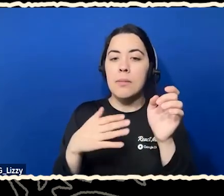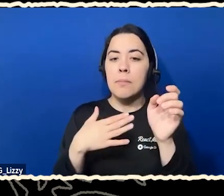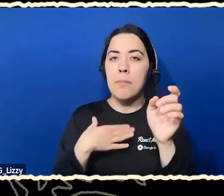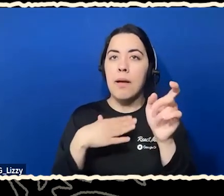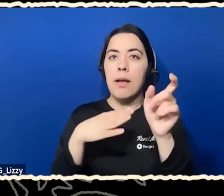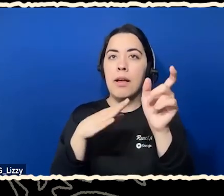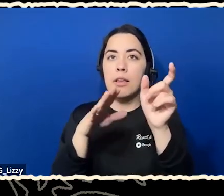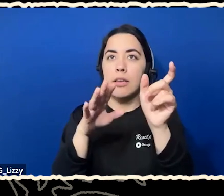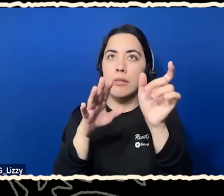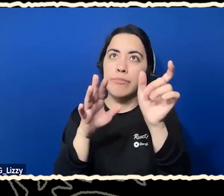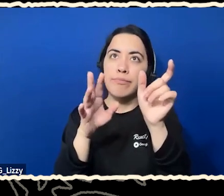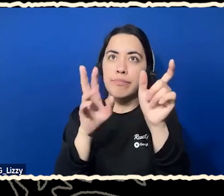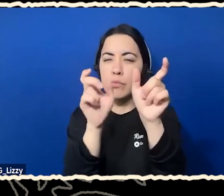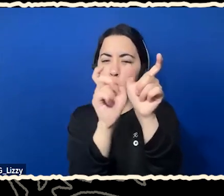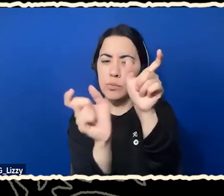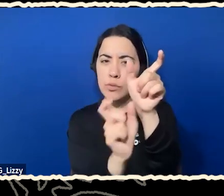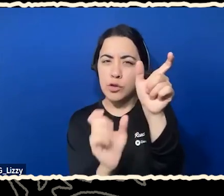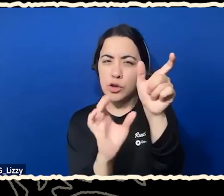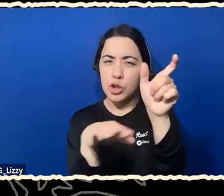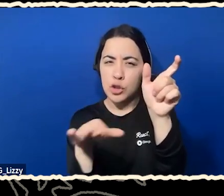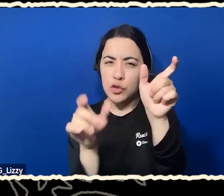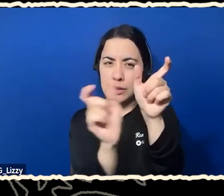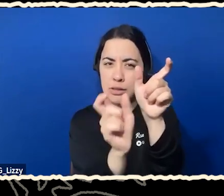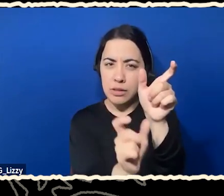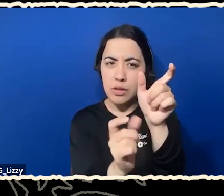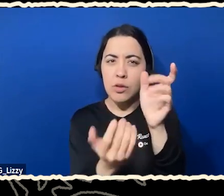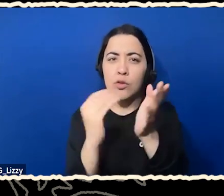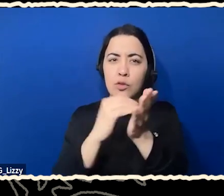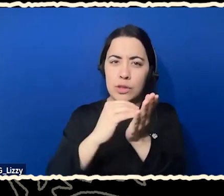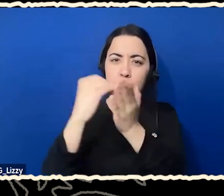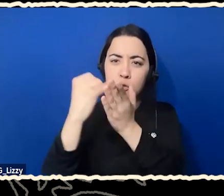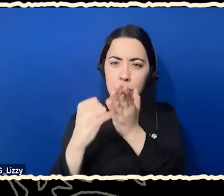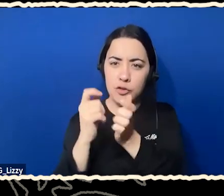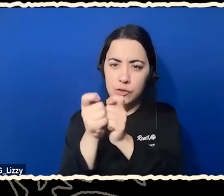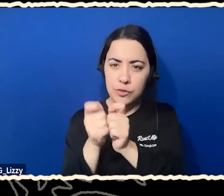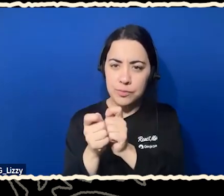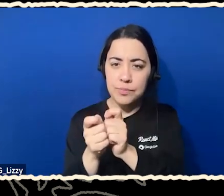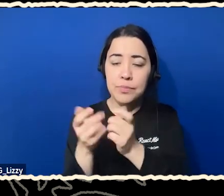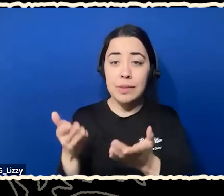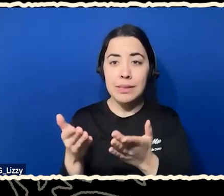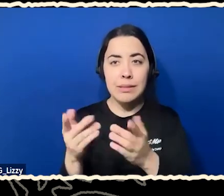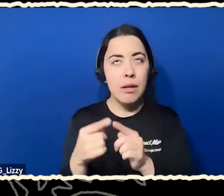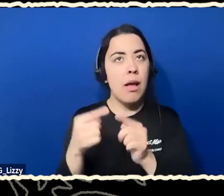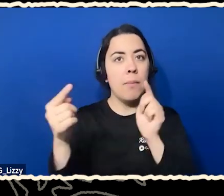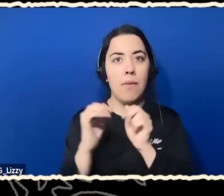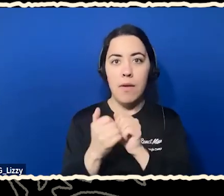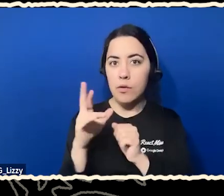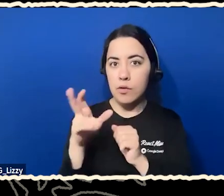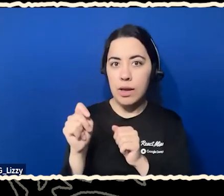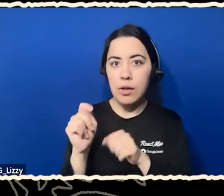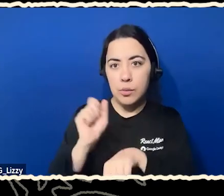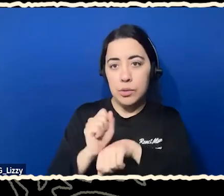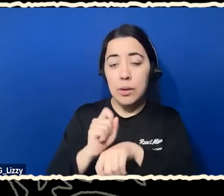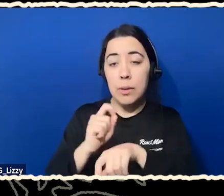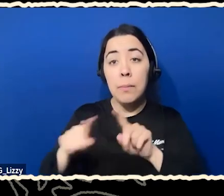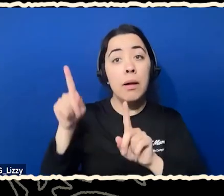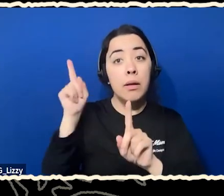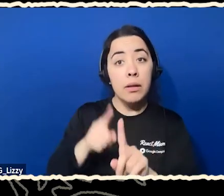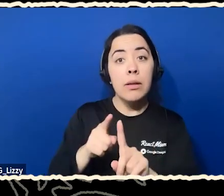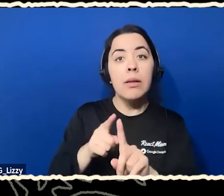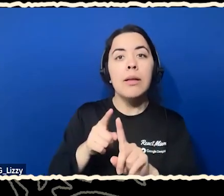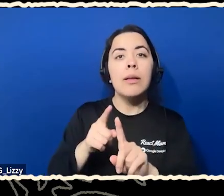This is a complete opposite of how React has already worked, but it's based on the